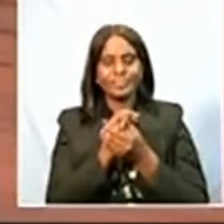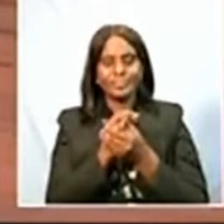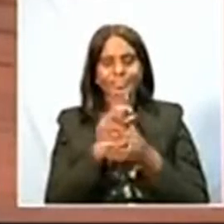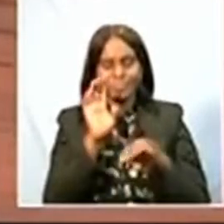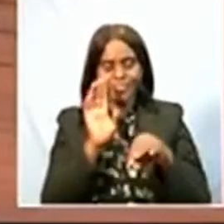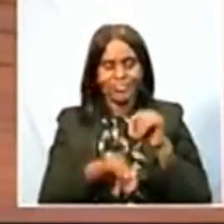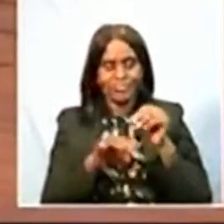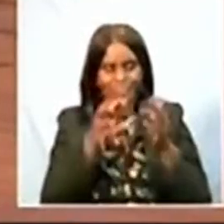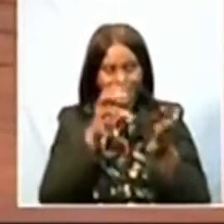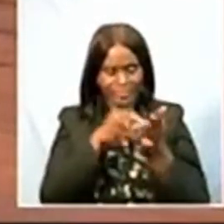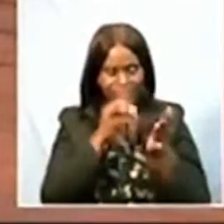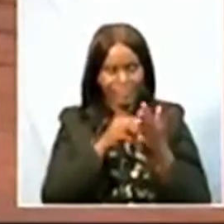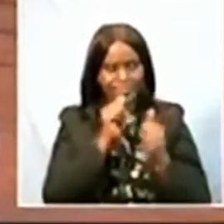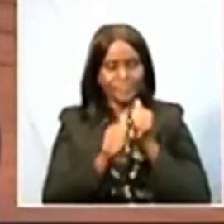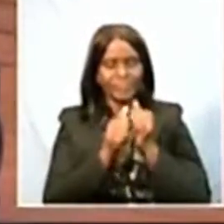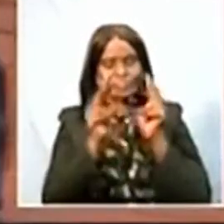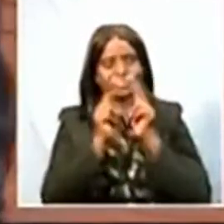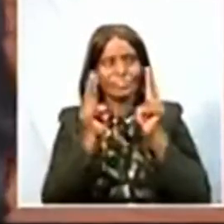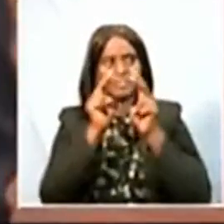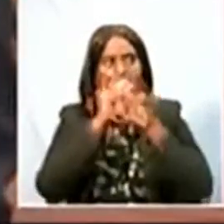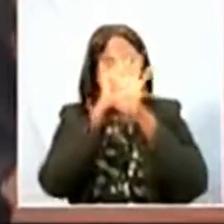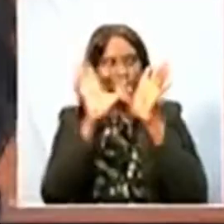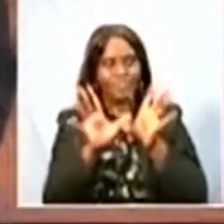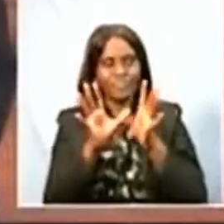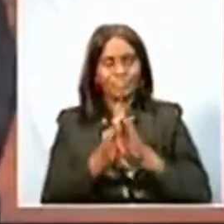matter which is very clear.